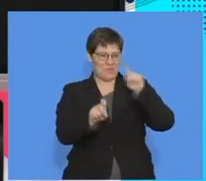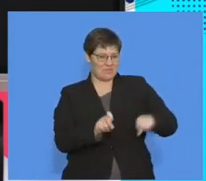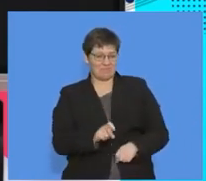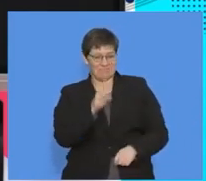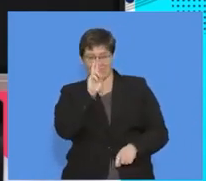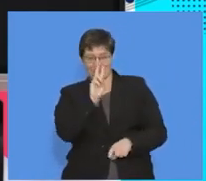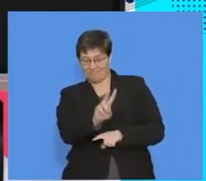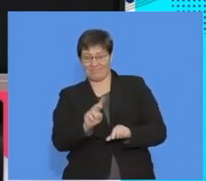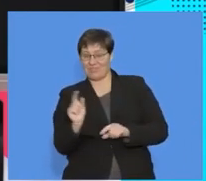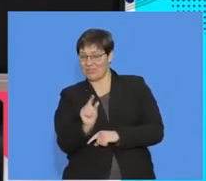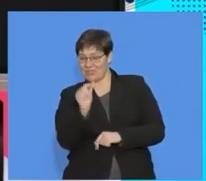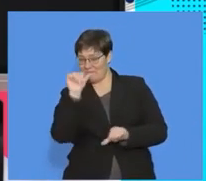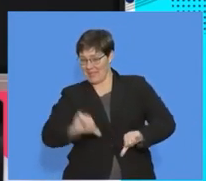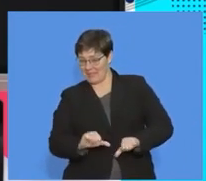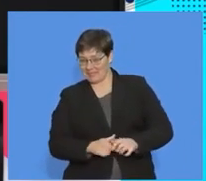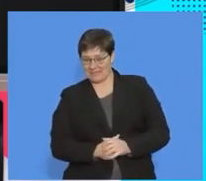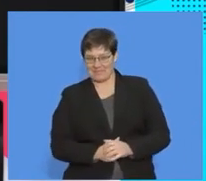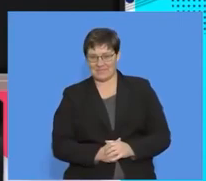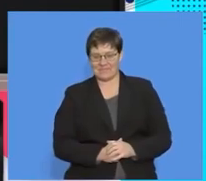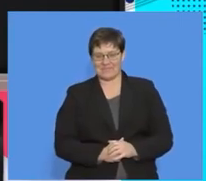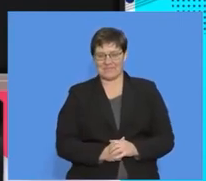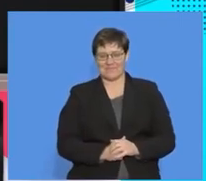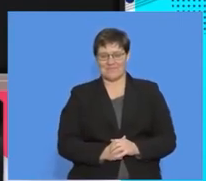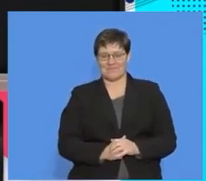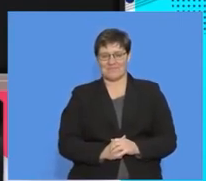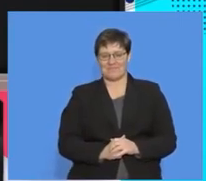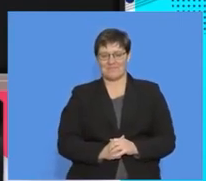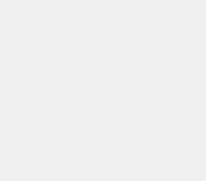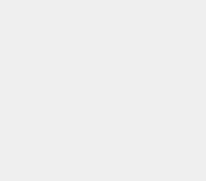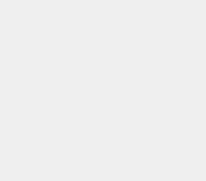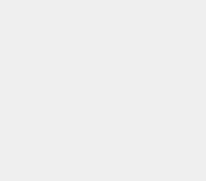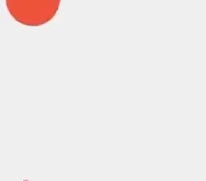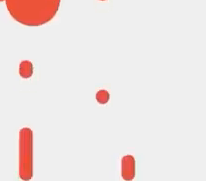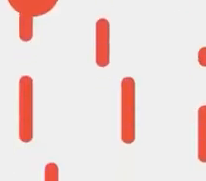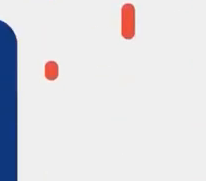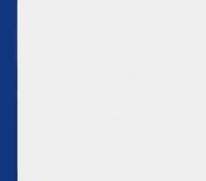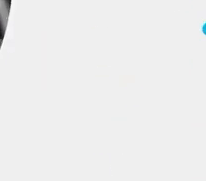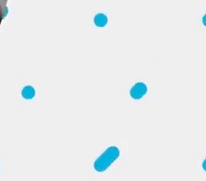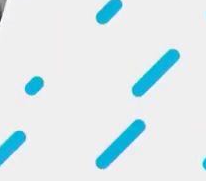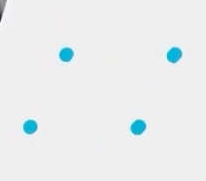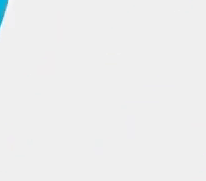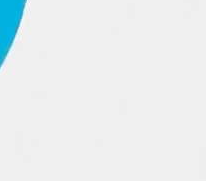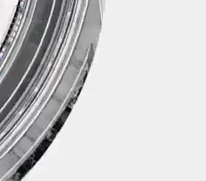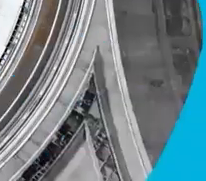Please stay tuned. I'll be back just now.